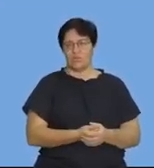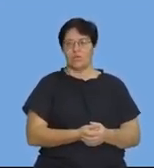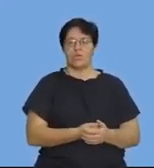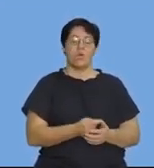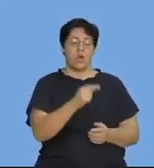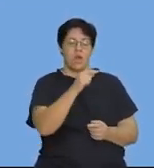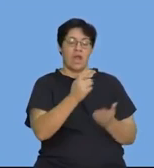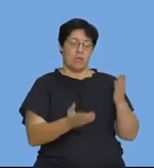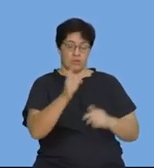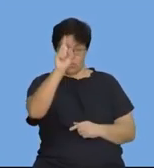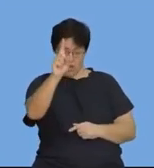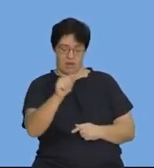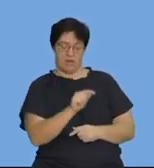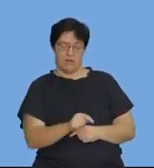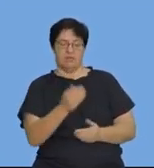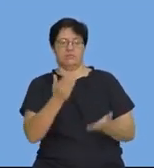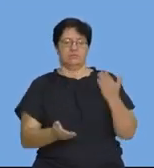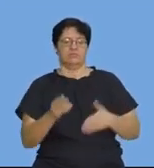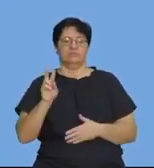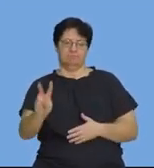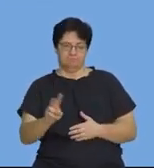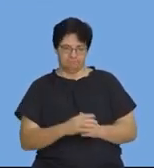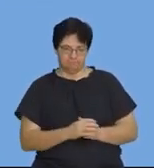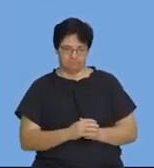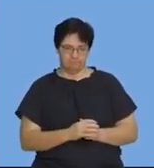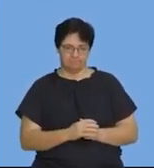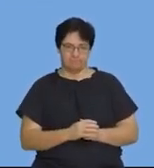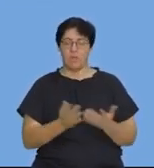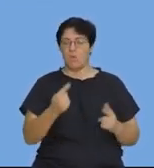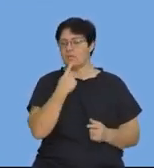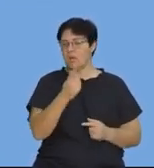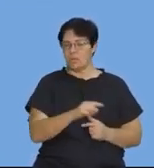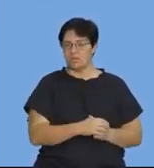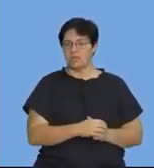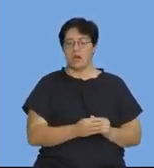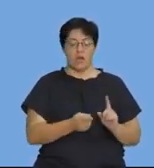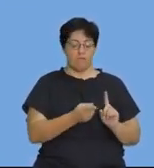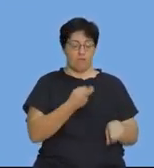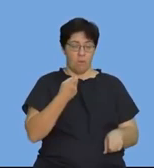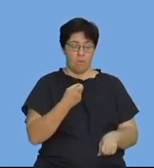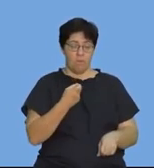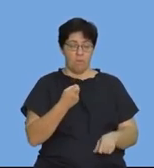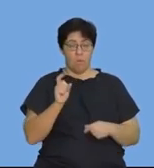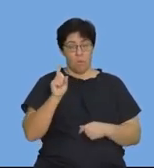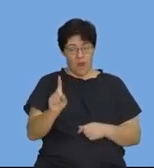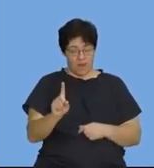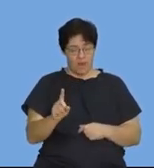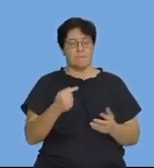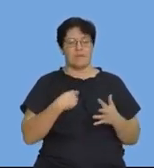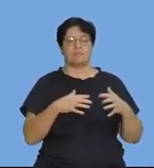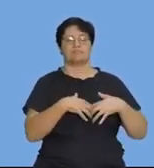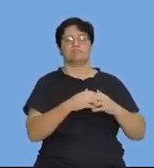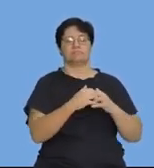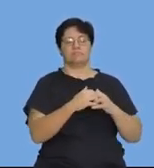1, you label that one equation 2. And then you will then say from equation 1, I create equation